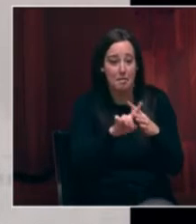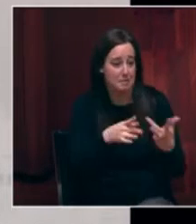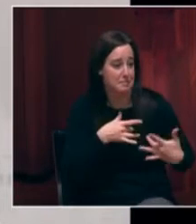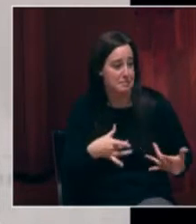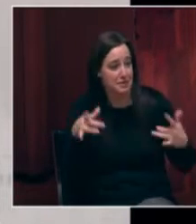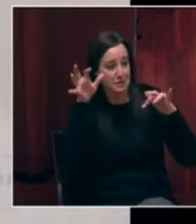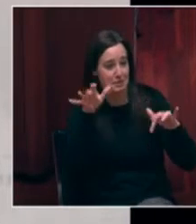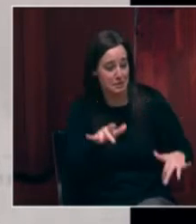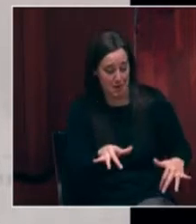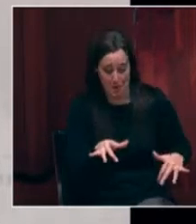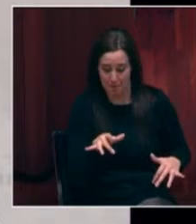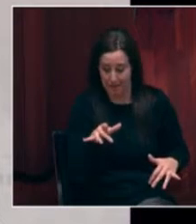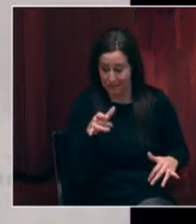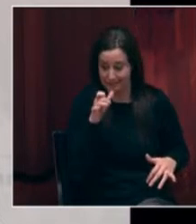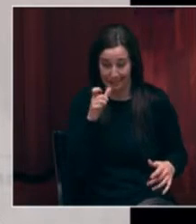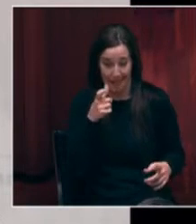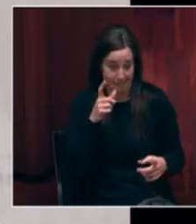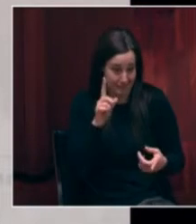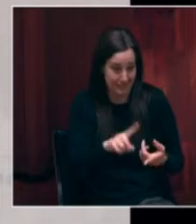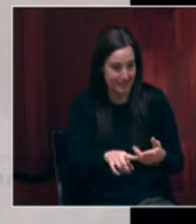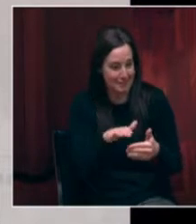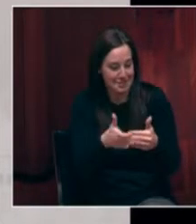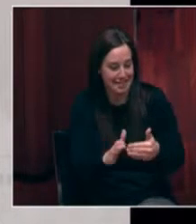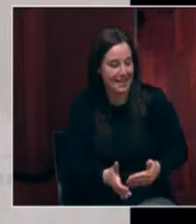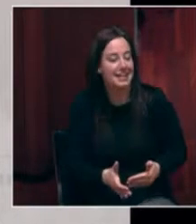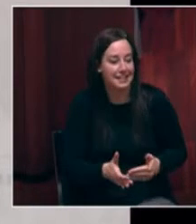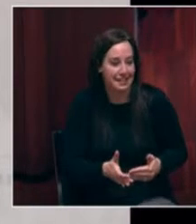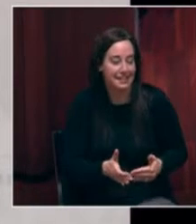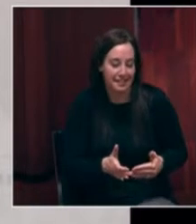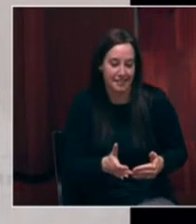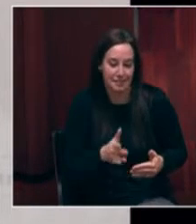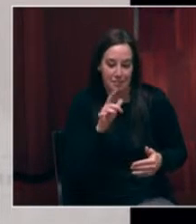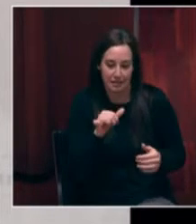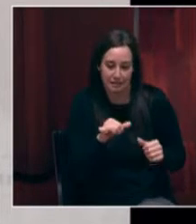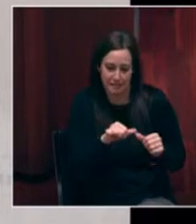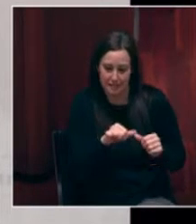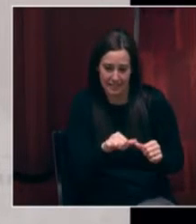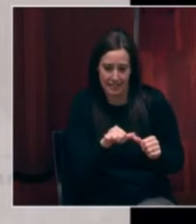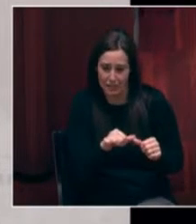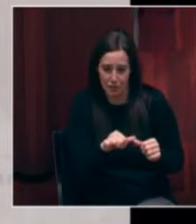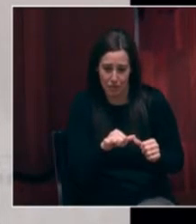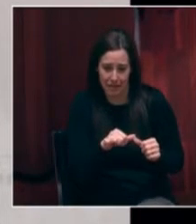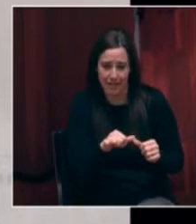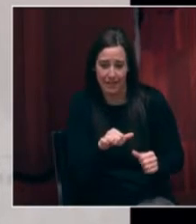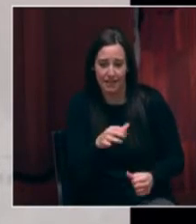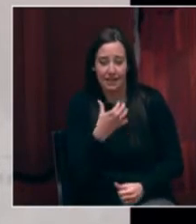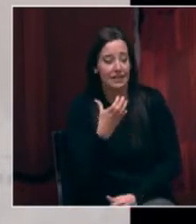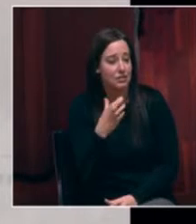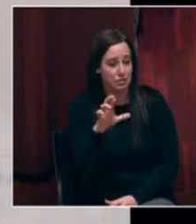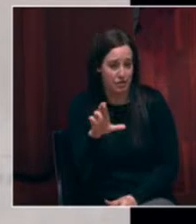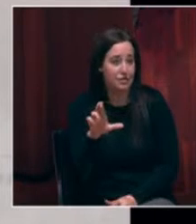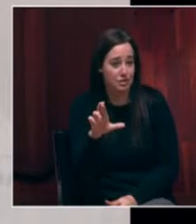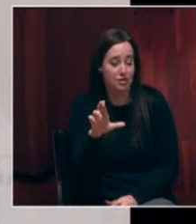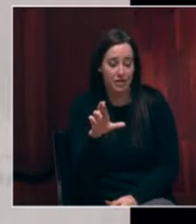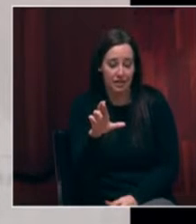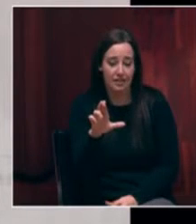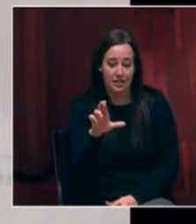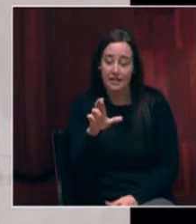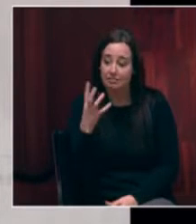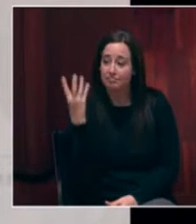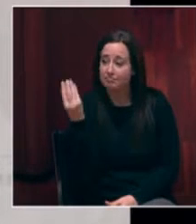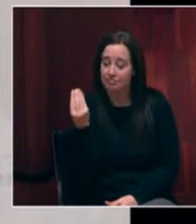till the weekend for you guys. But this time it was the continuing resolution and getting travel approved on Monday and getting out on Monday